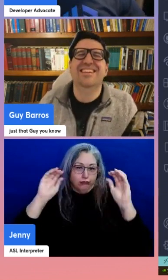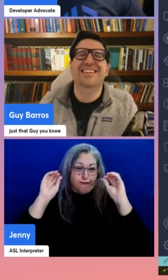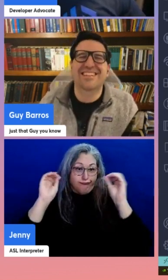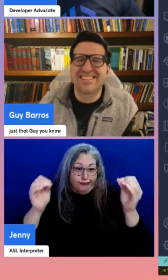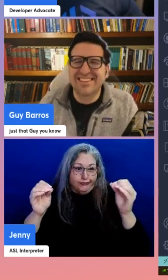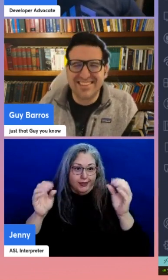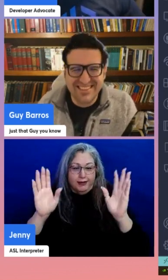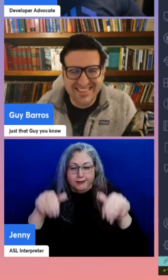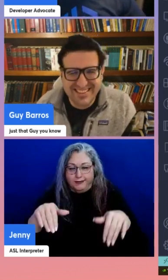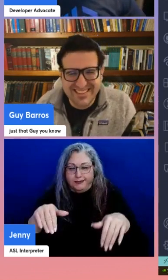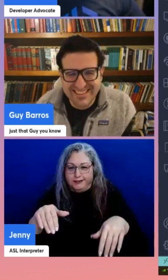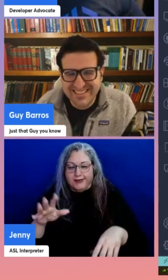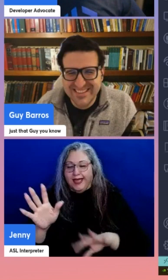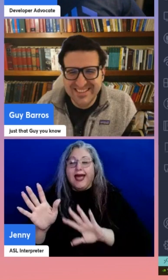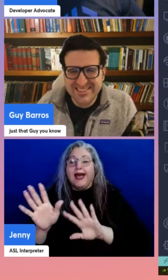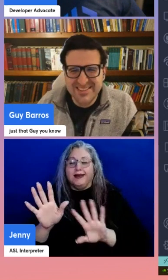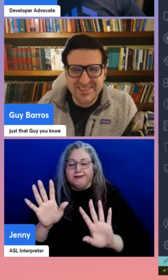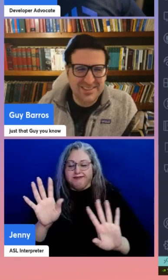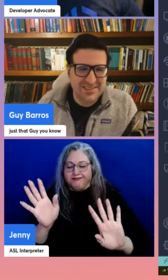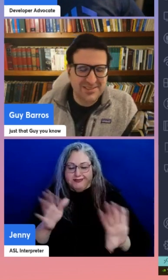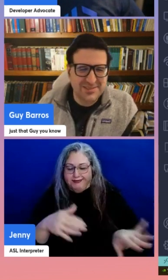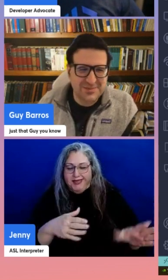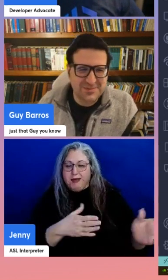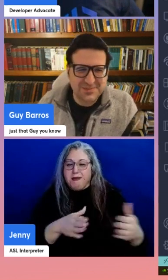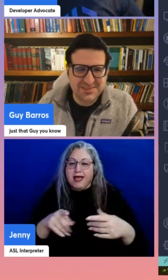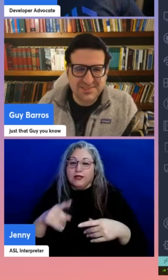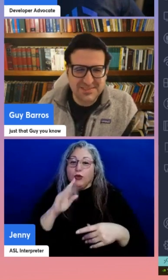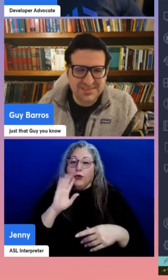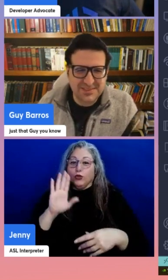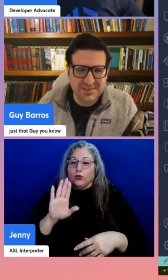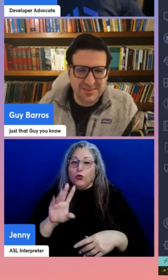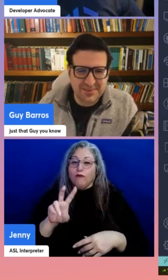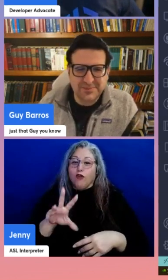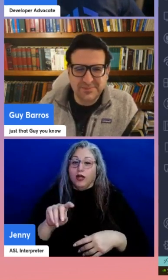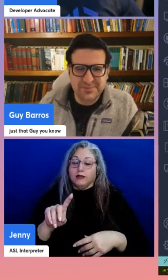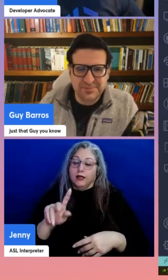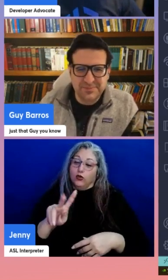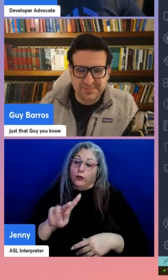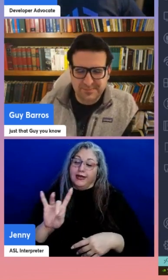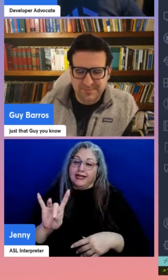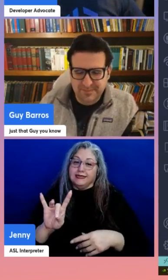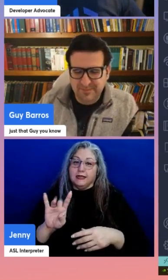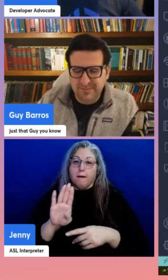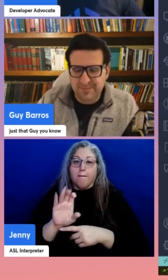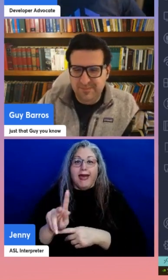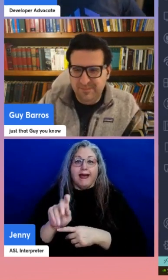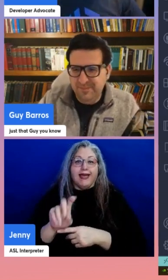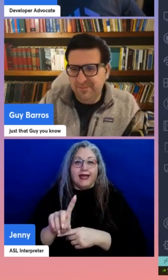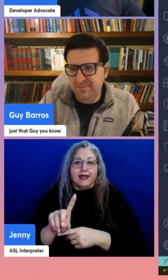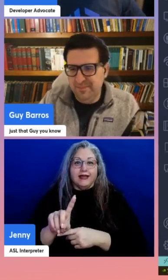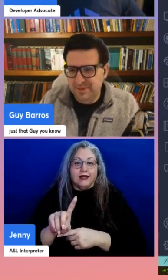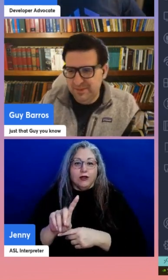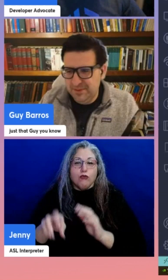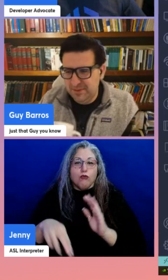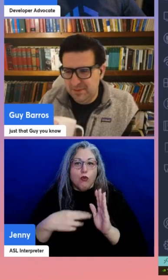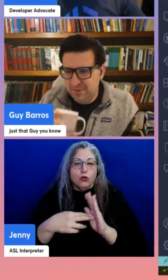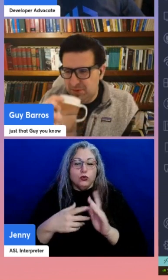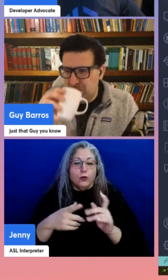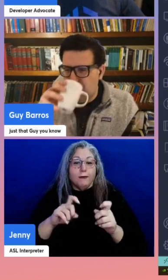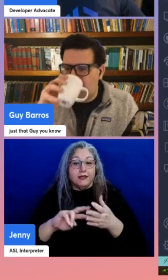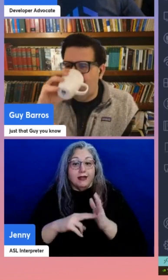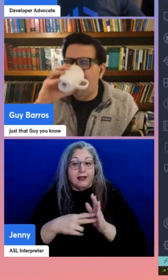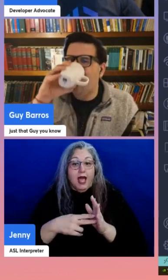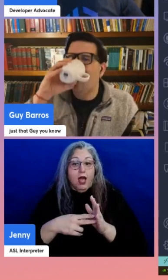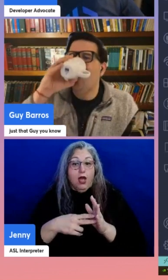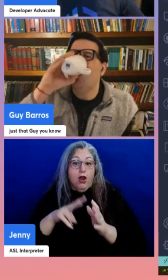mind. We're going to do this Vault Kubernetes auth backend role. So we need to be able to allow the Vault controller